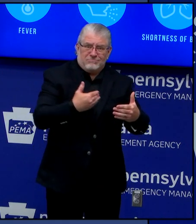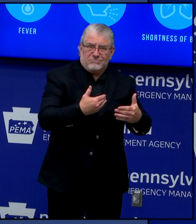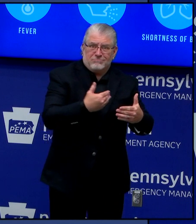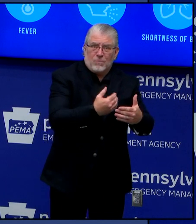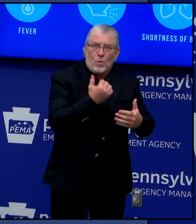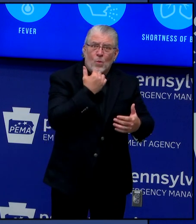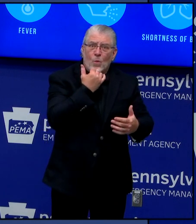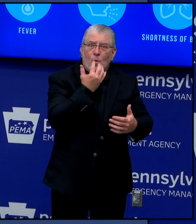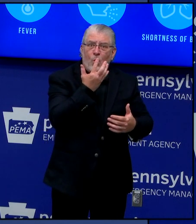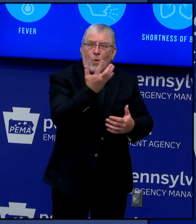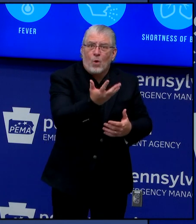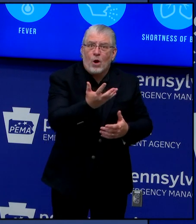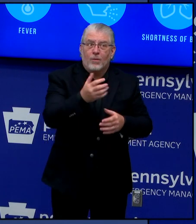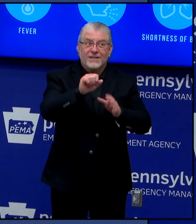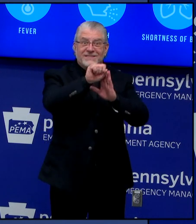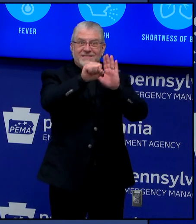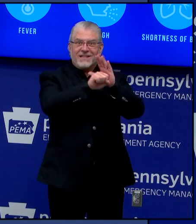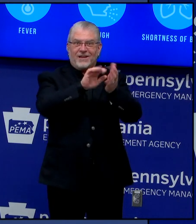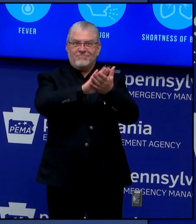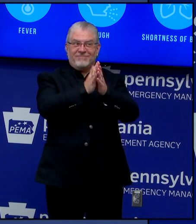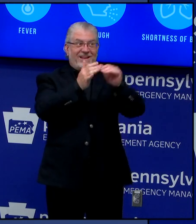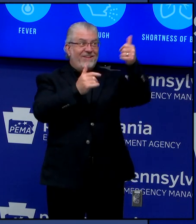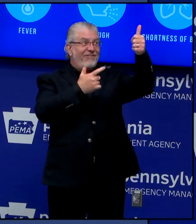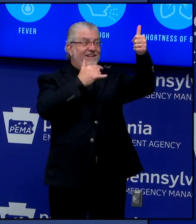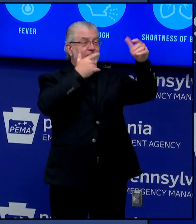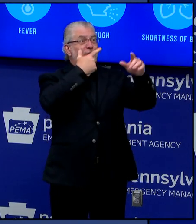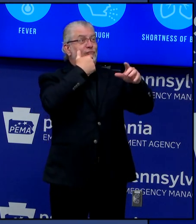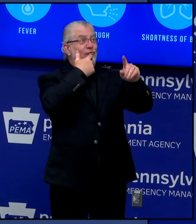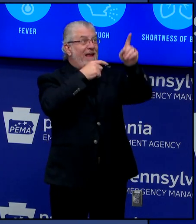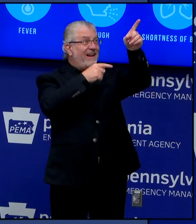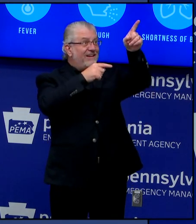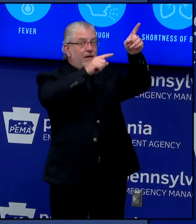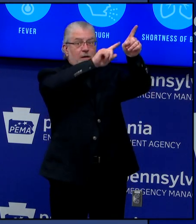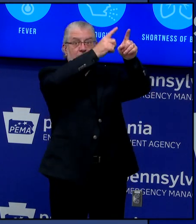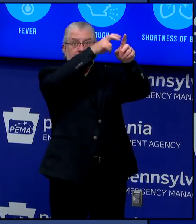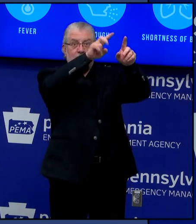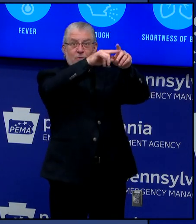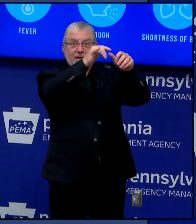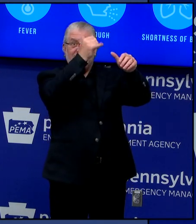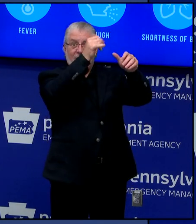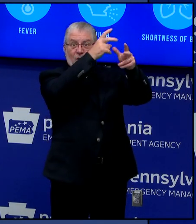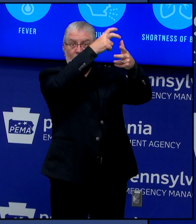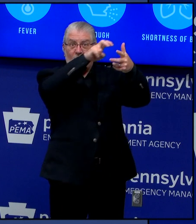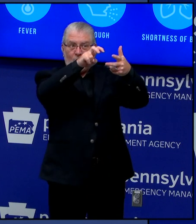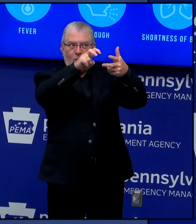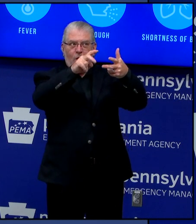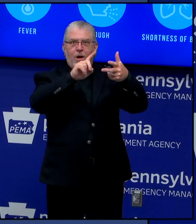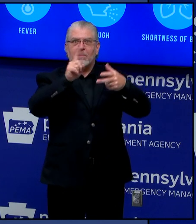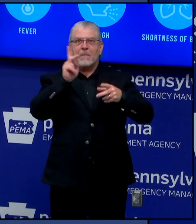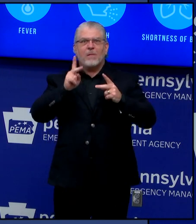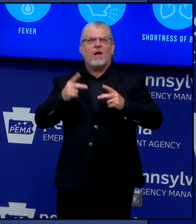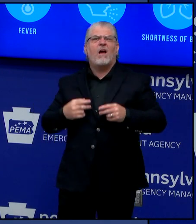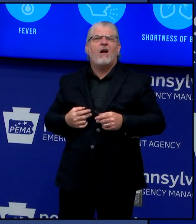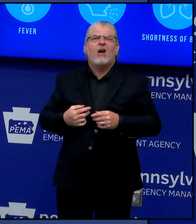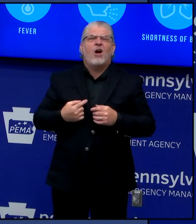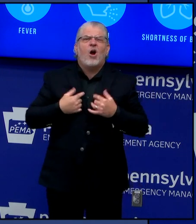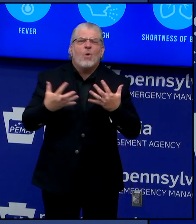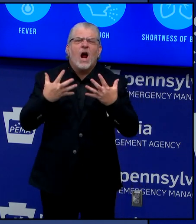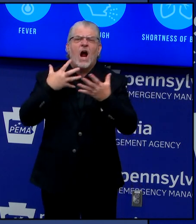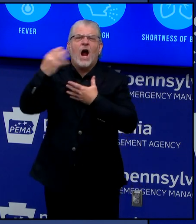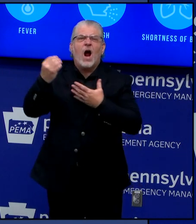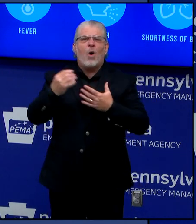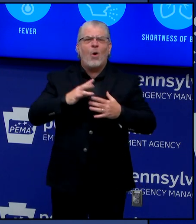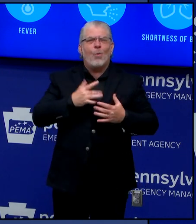speak, we know that individuals will be spending more time outdoors, and that's great. But it's essential that we remind